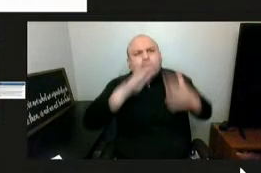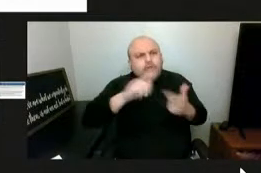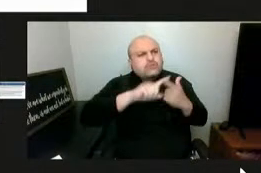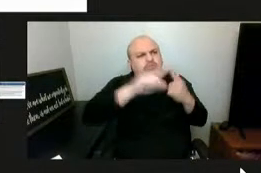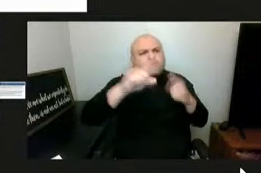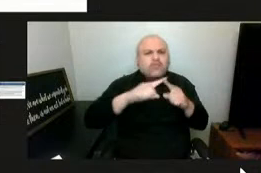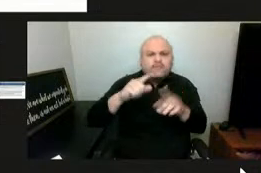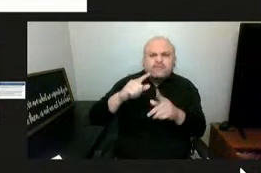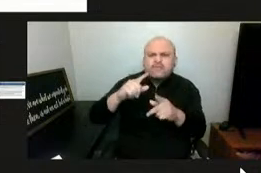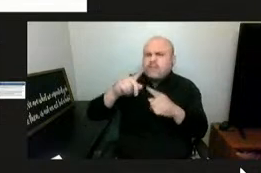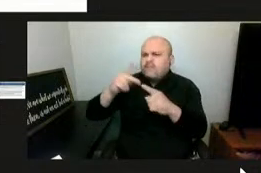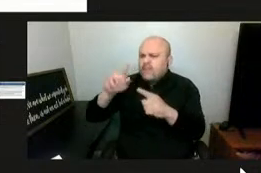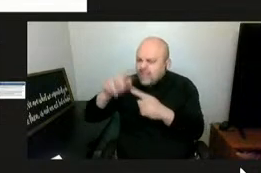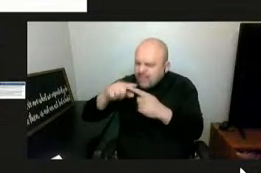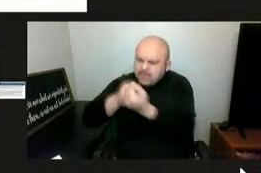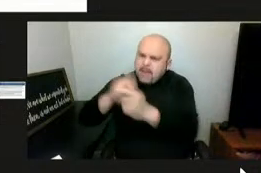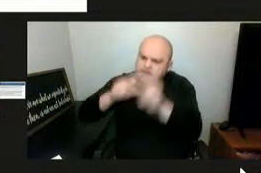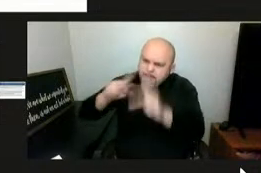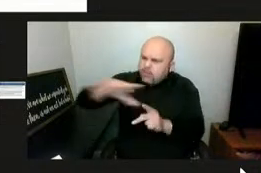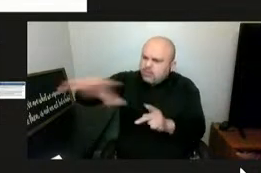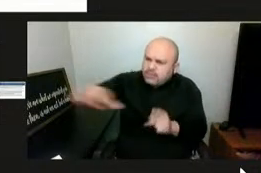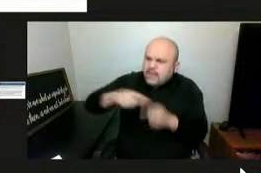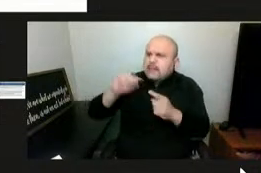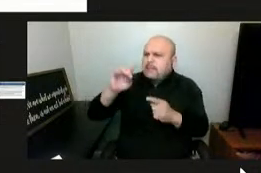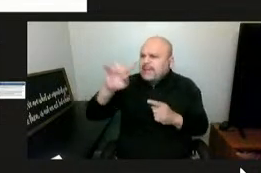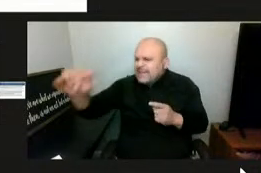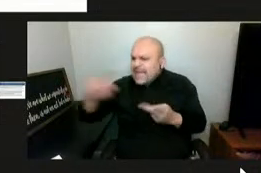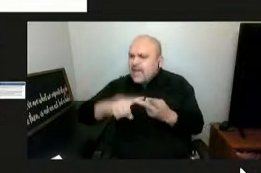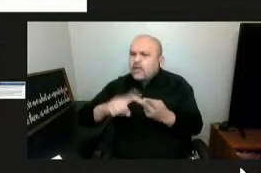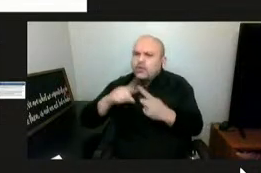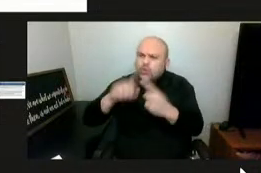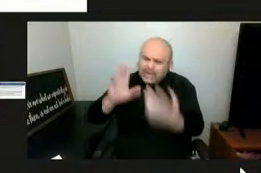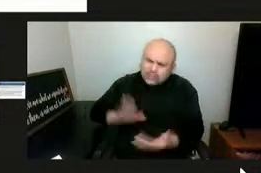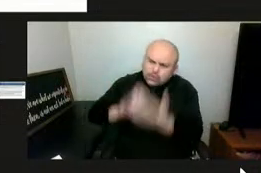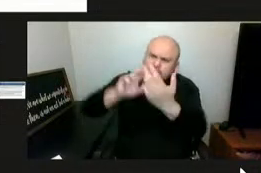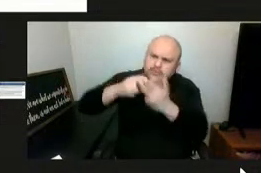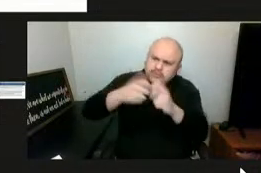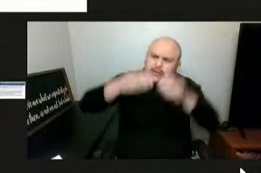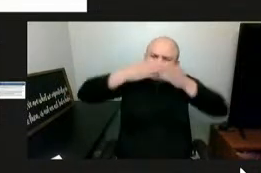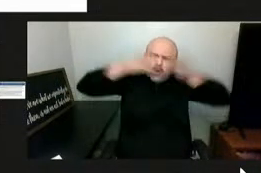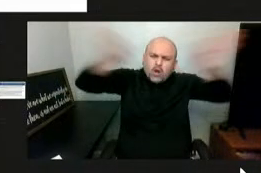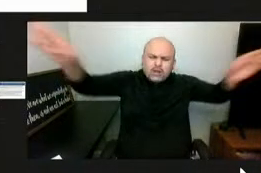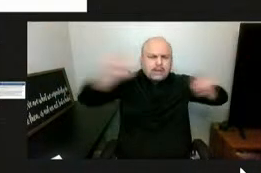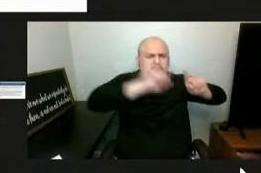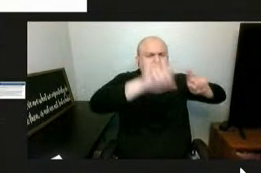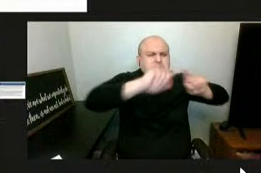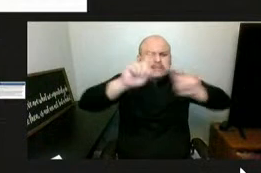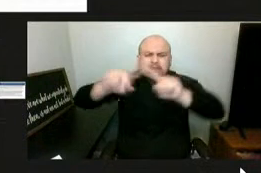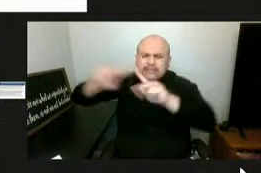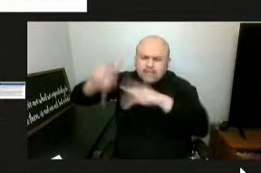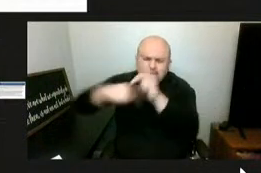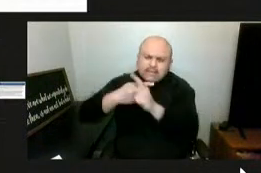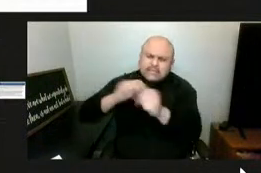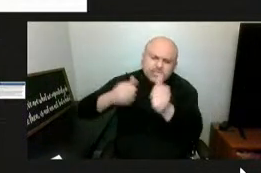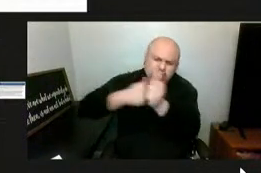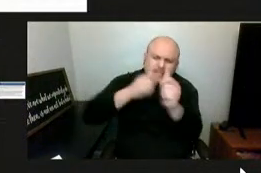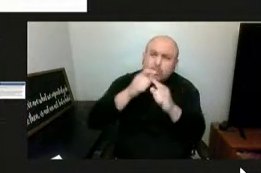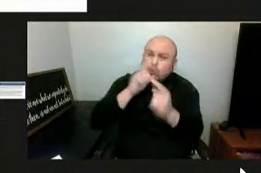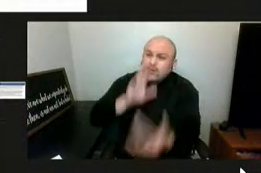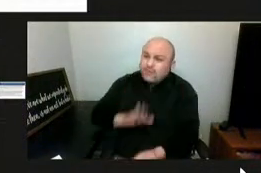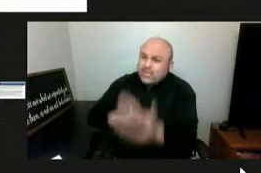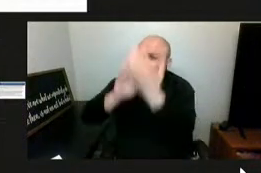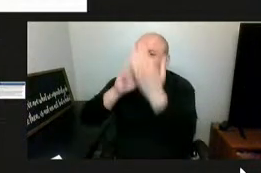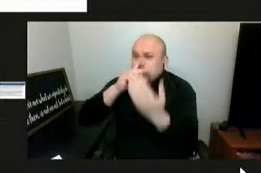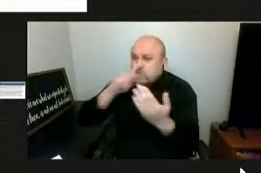business to faith communities to media, to address the broad and multidimensional challenges that are facing these children now and in